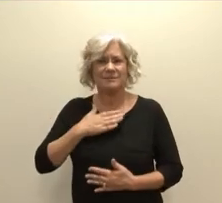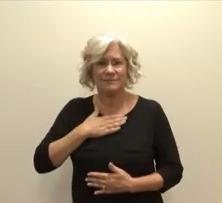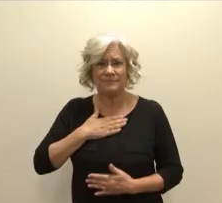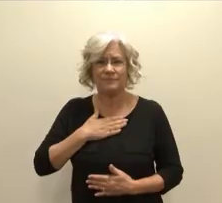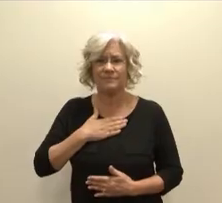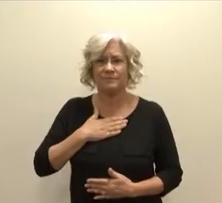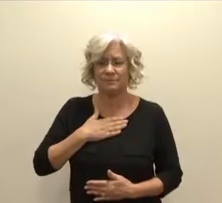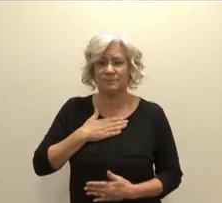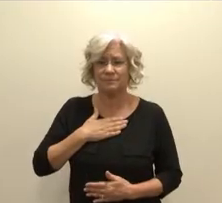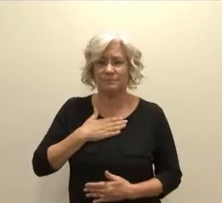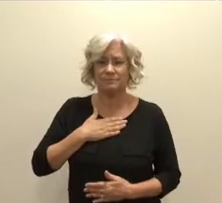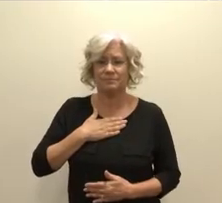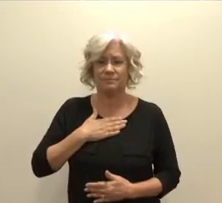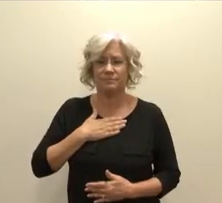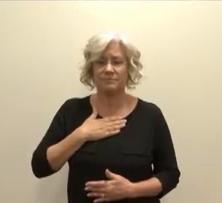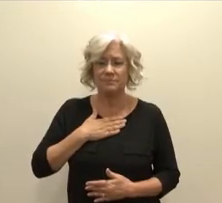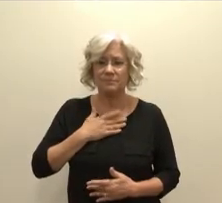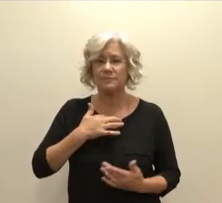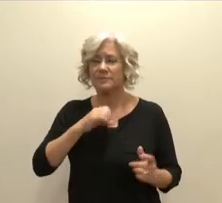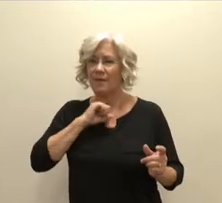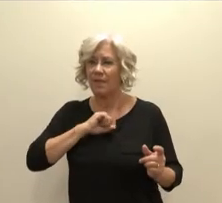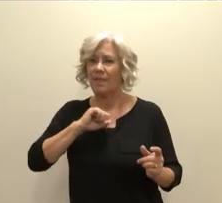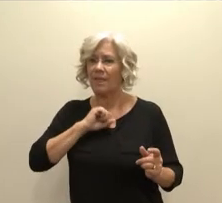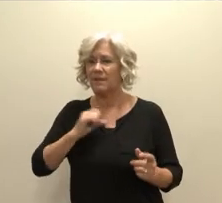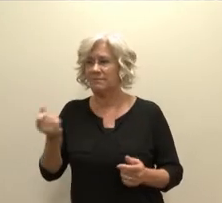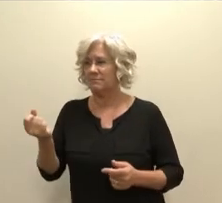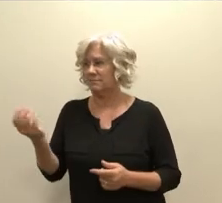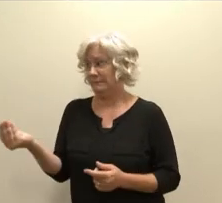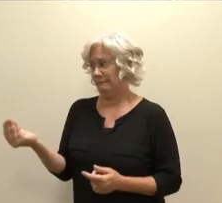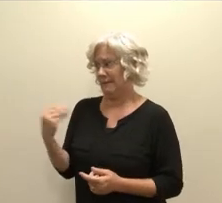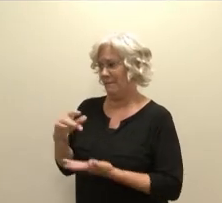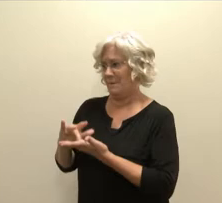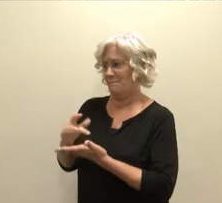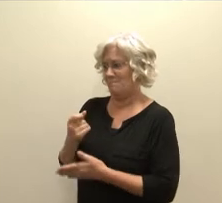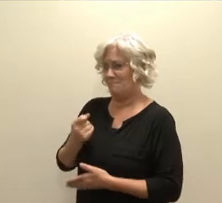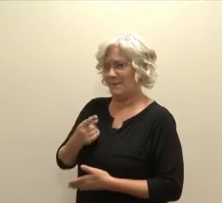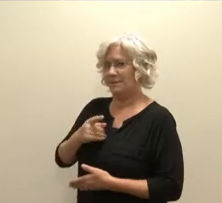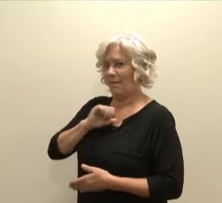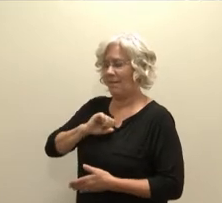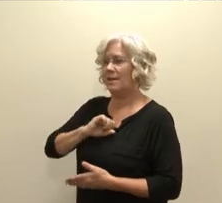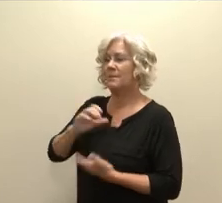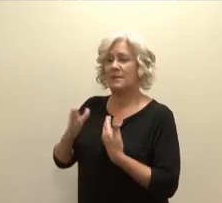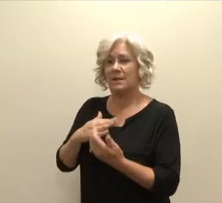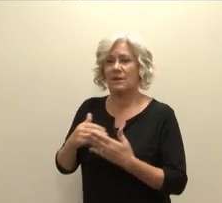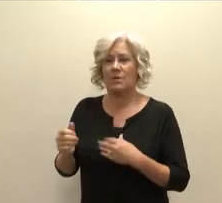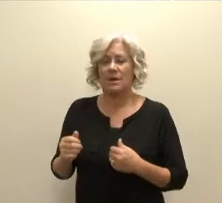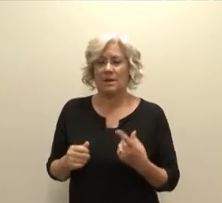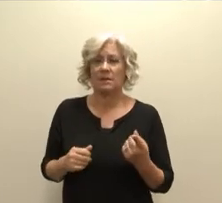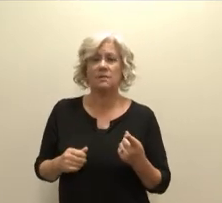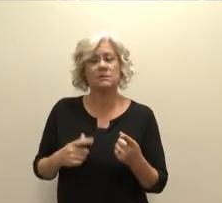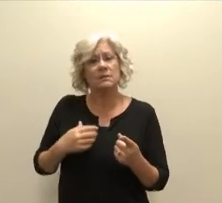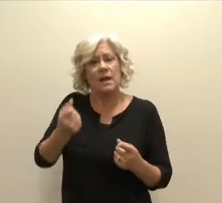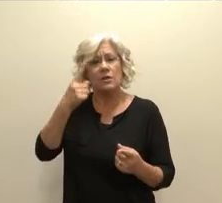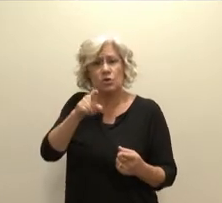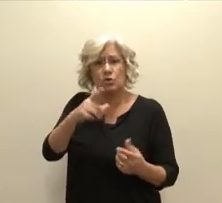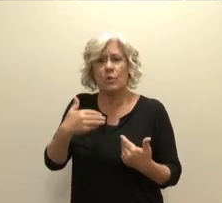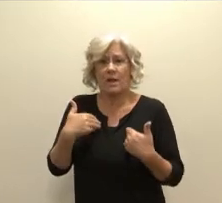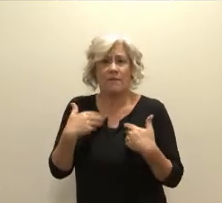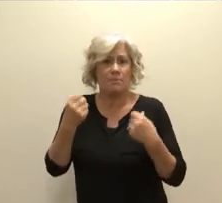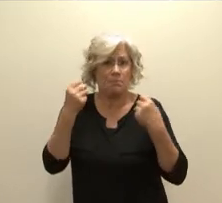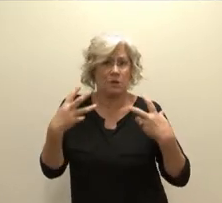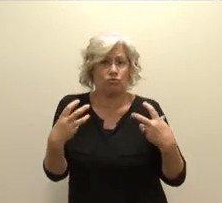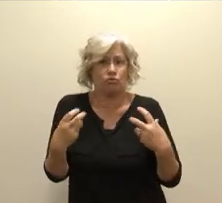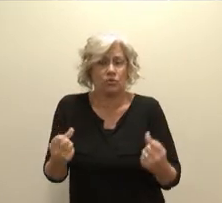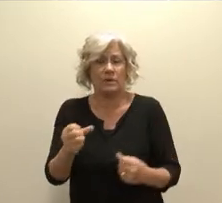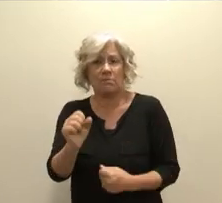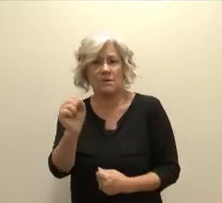Ms. Houston was kind enough to give me a cough drop, but I don't doubt that you come with strengths. There are a lot of strengths that you have